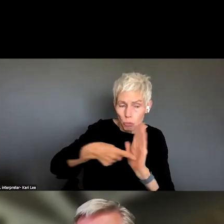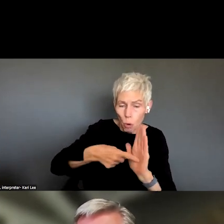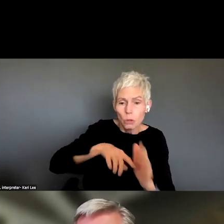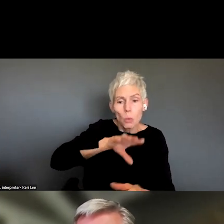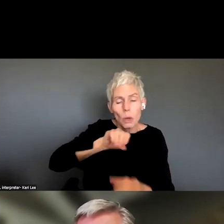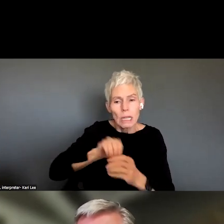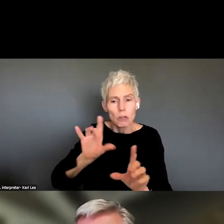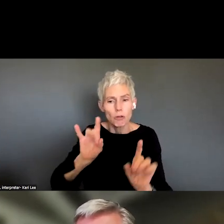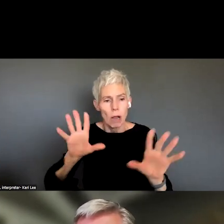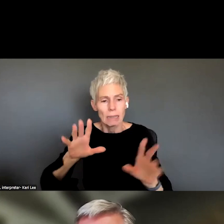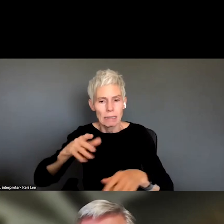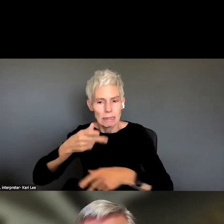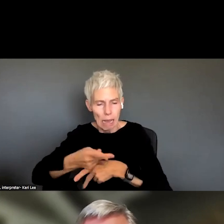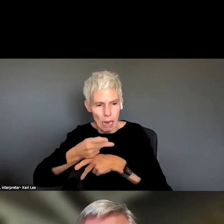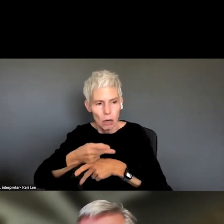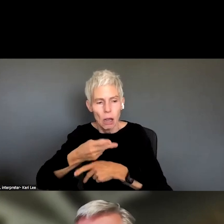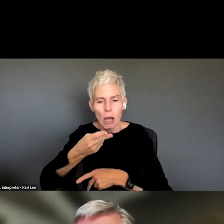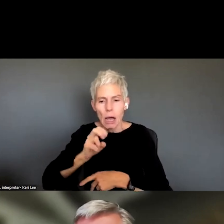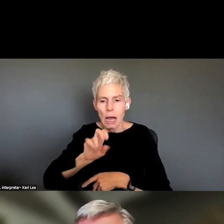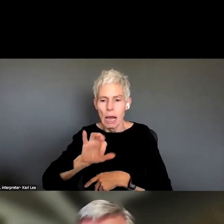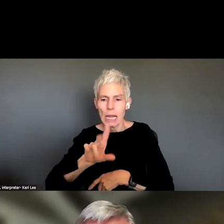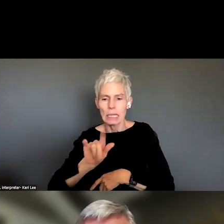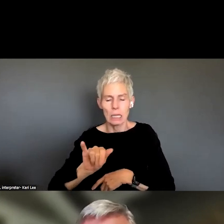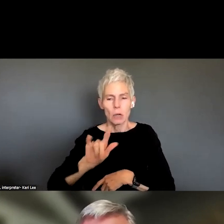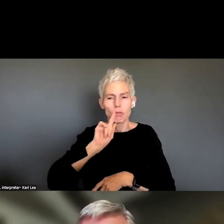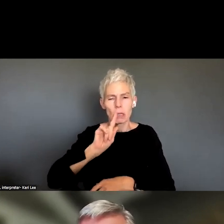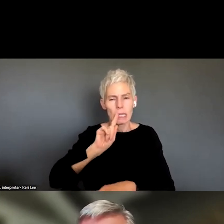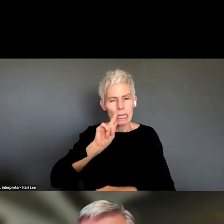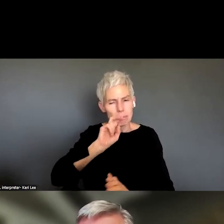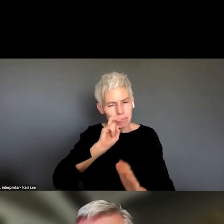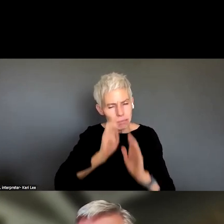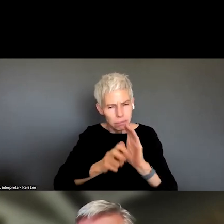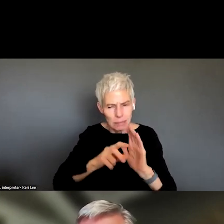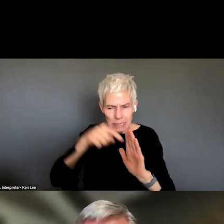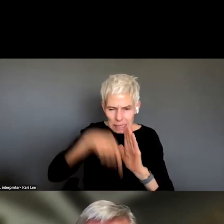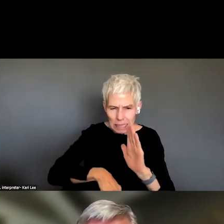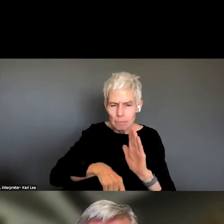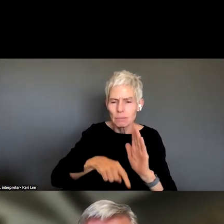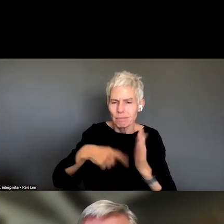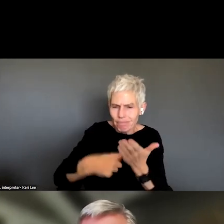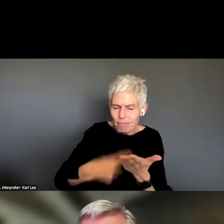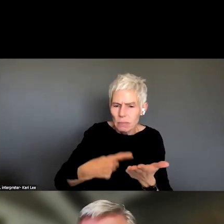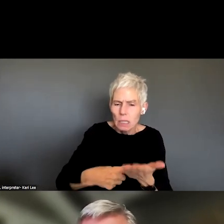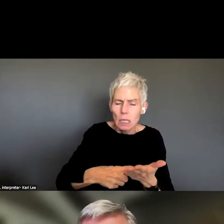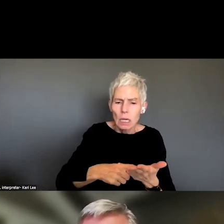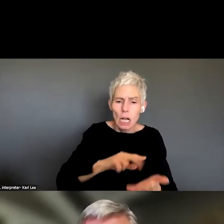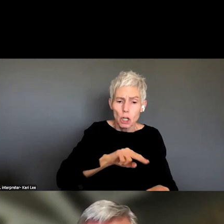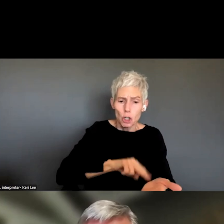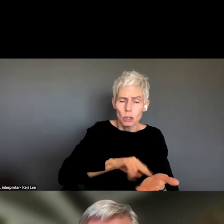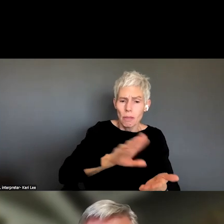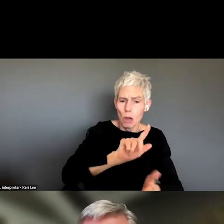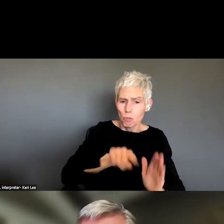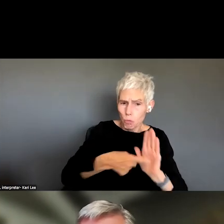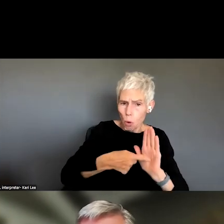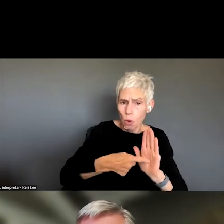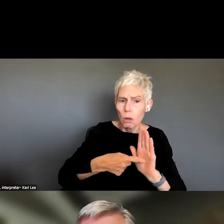Heidi will be one of our only presentations where we really take a deep dive into the role of crisis and nursing, and a role of director of